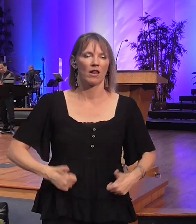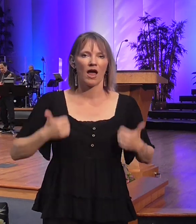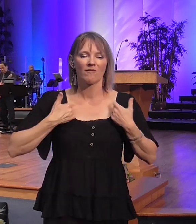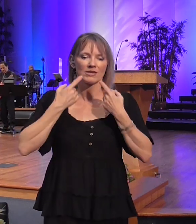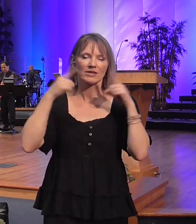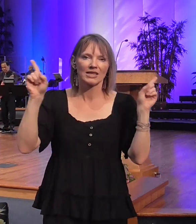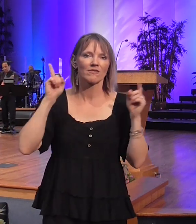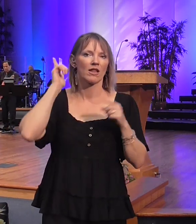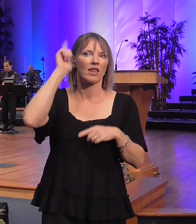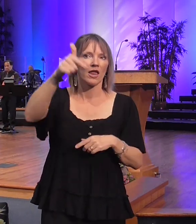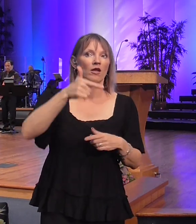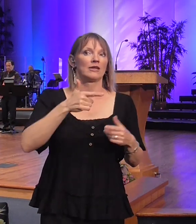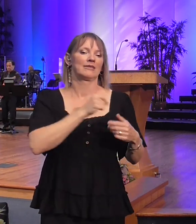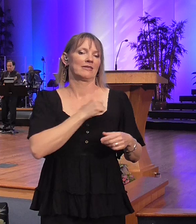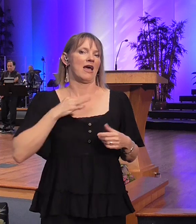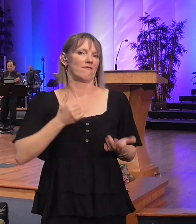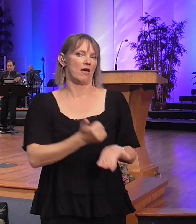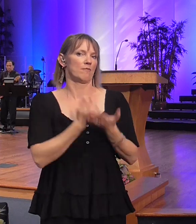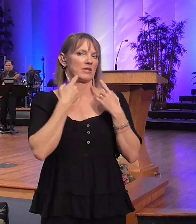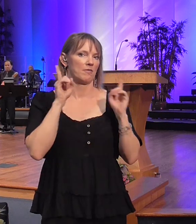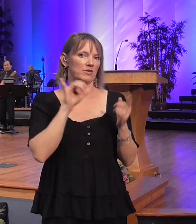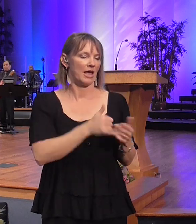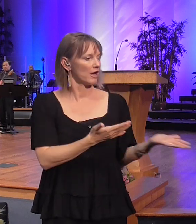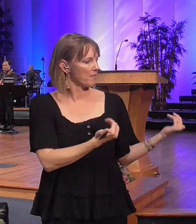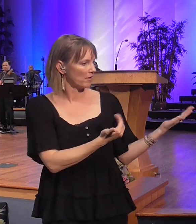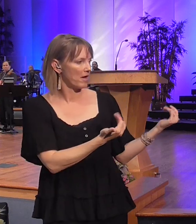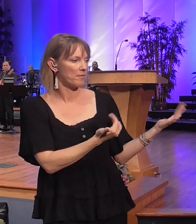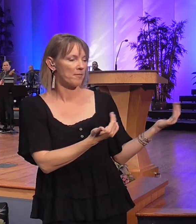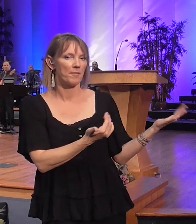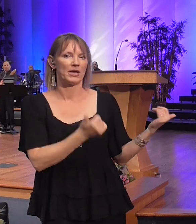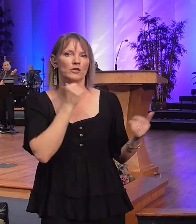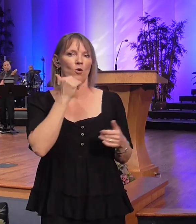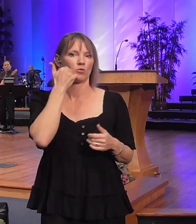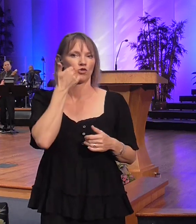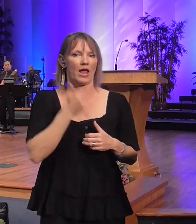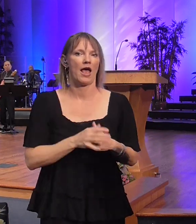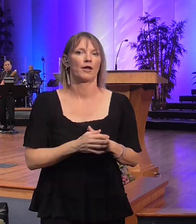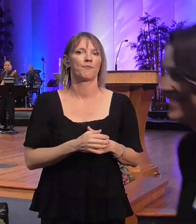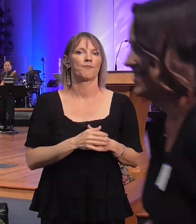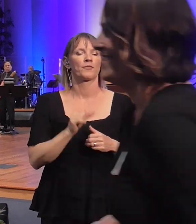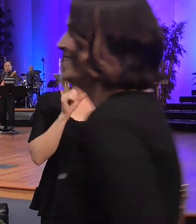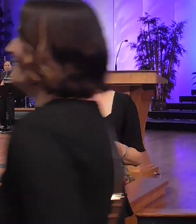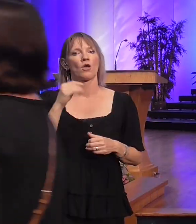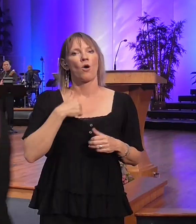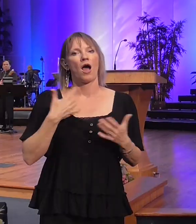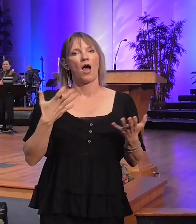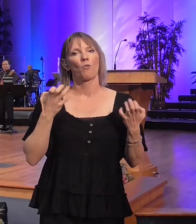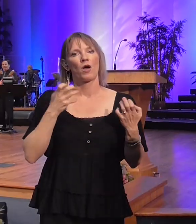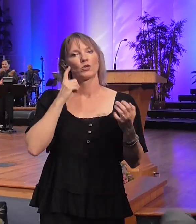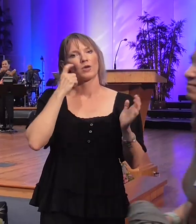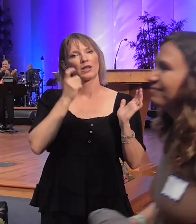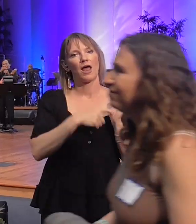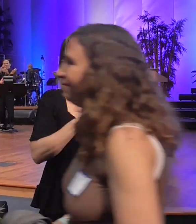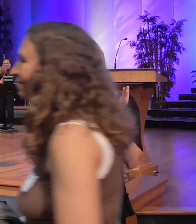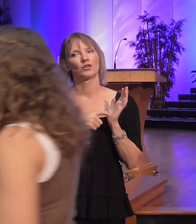staff that helps accomplish that. Come on, get up here. Don't be shy. And so I want to acknowledge them today.